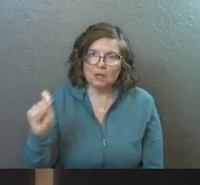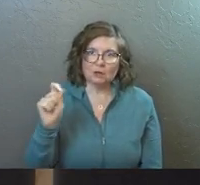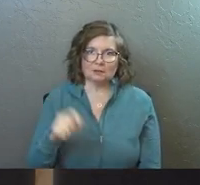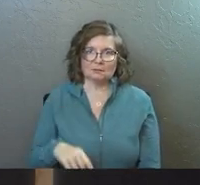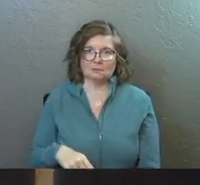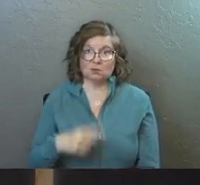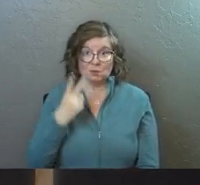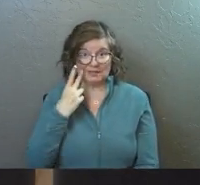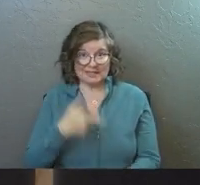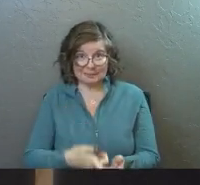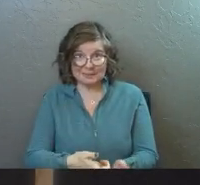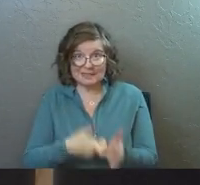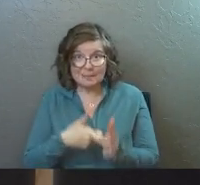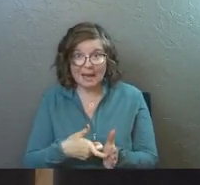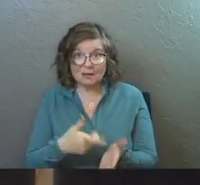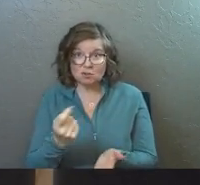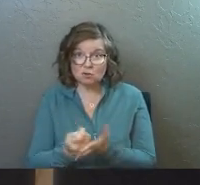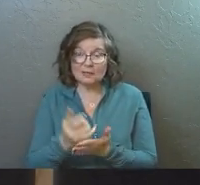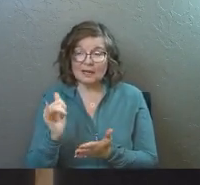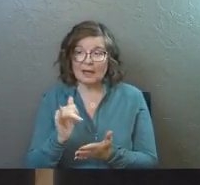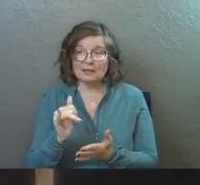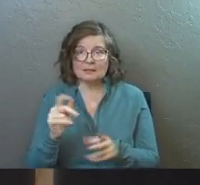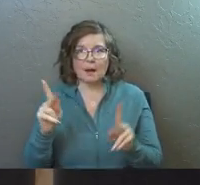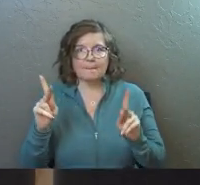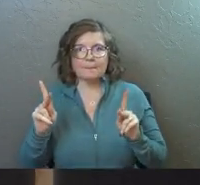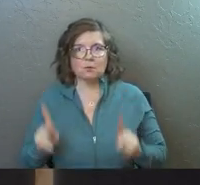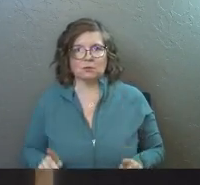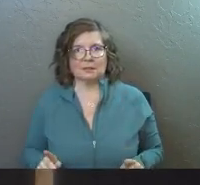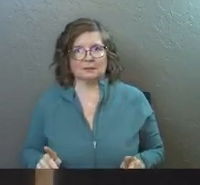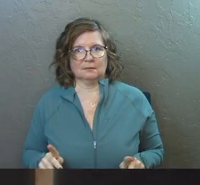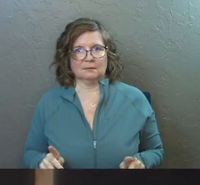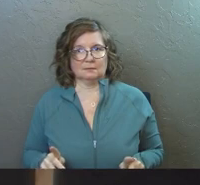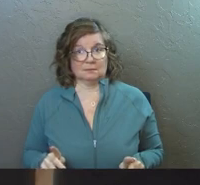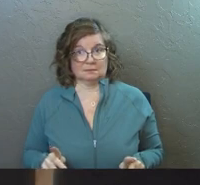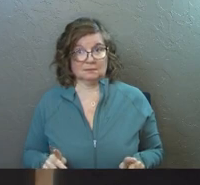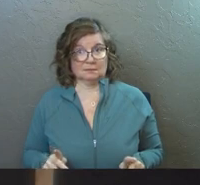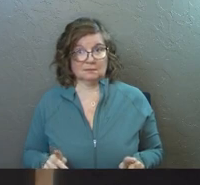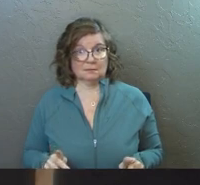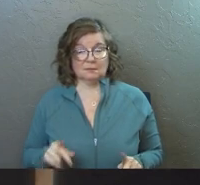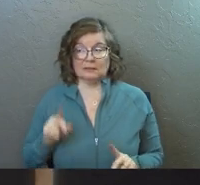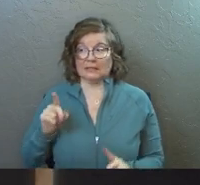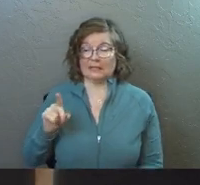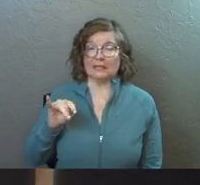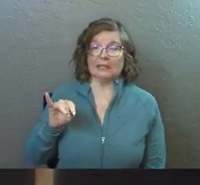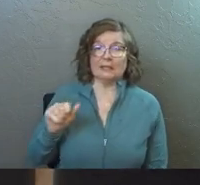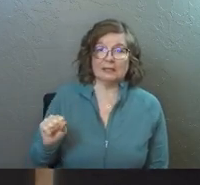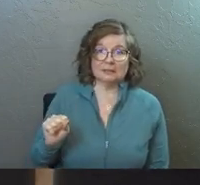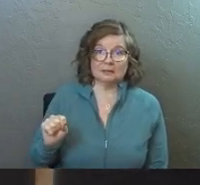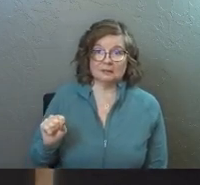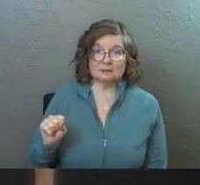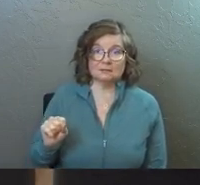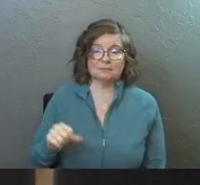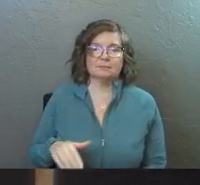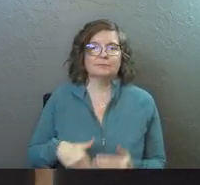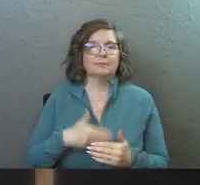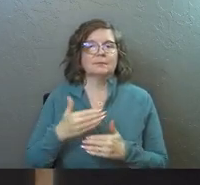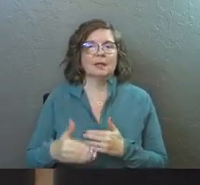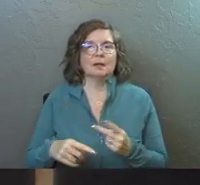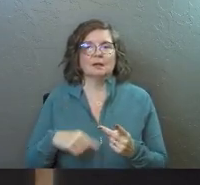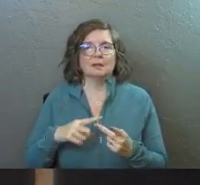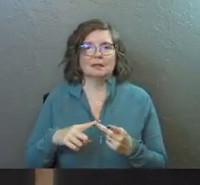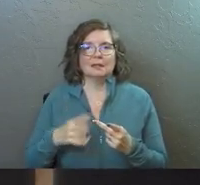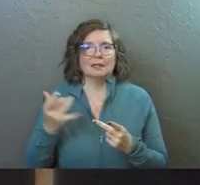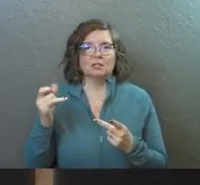him demanding to be treated as a person? He is. The next thing is that he